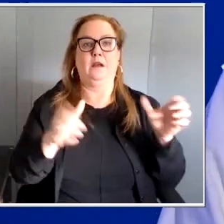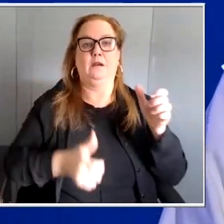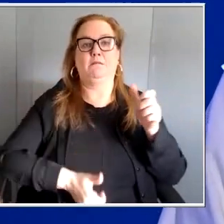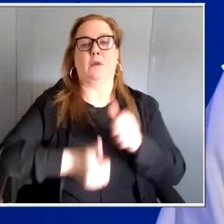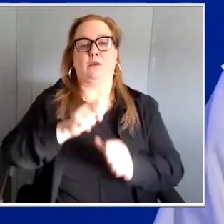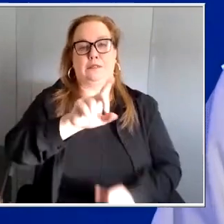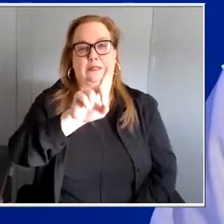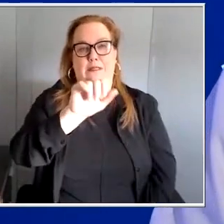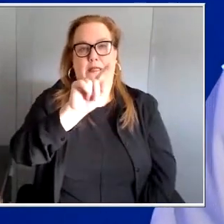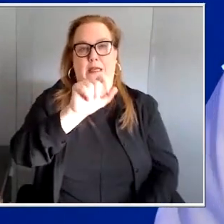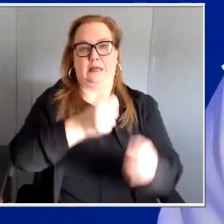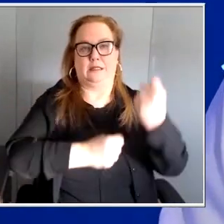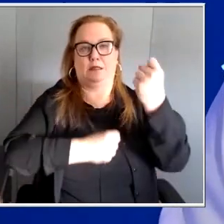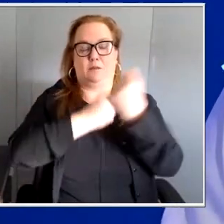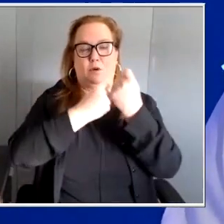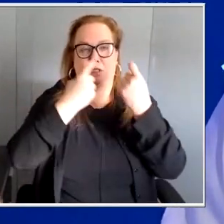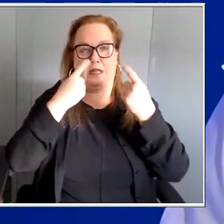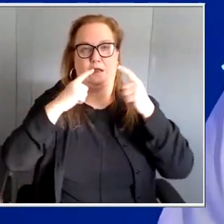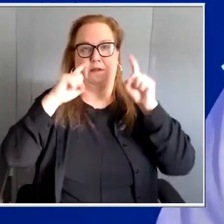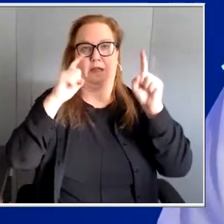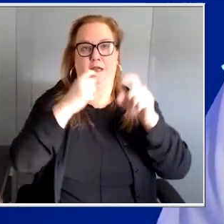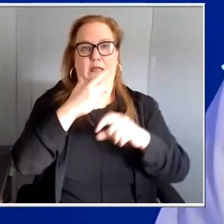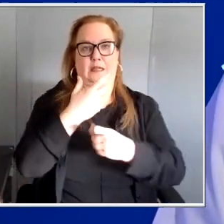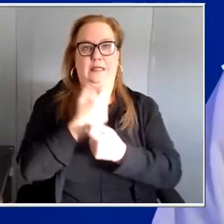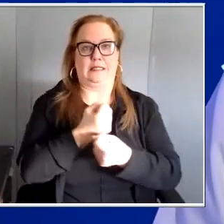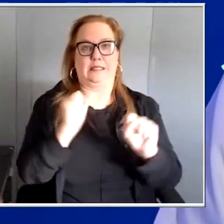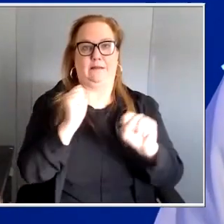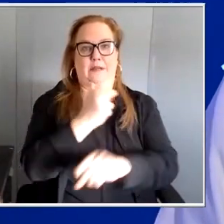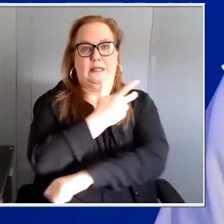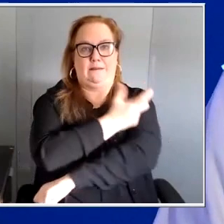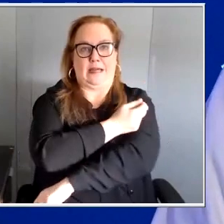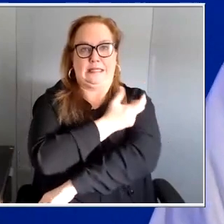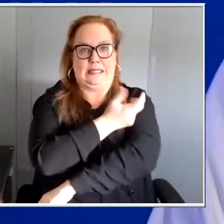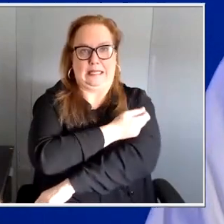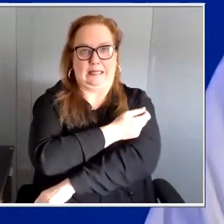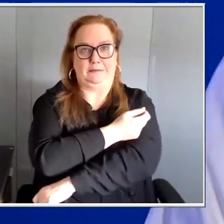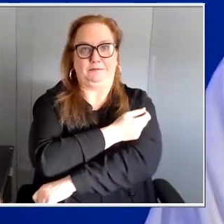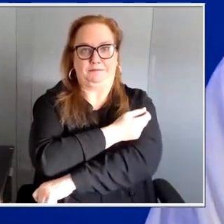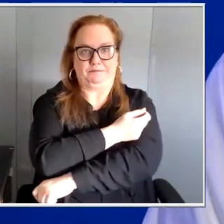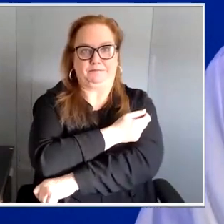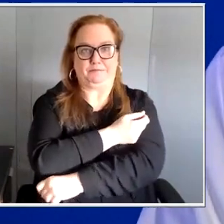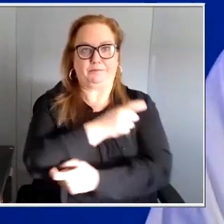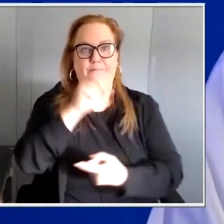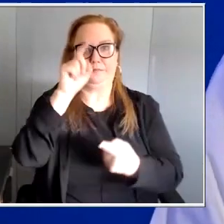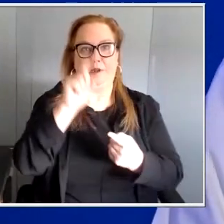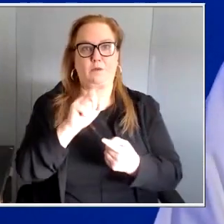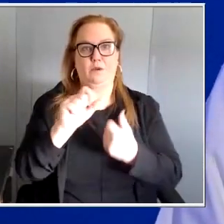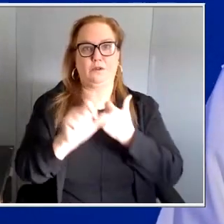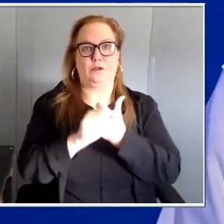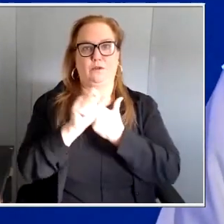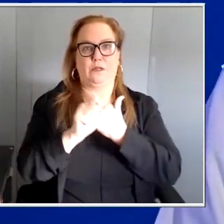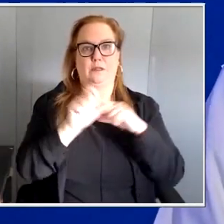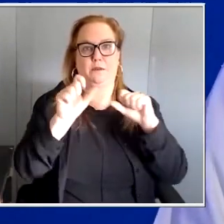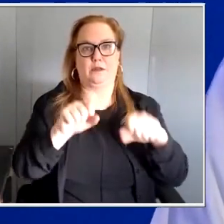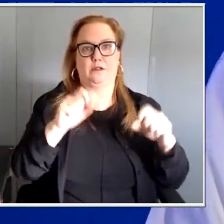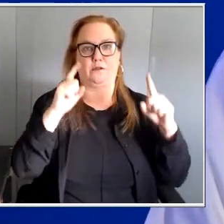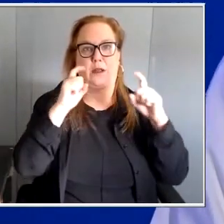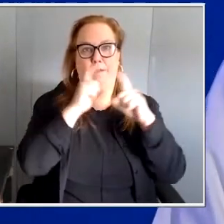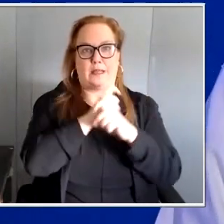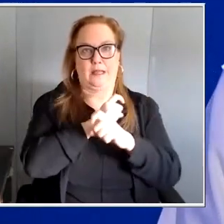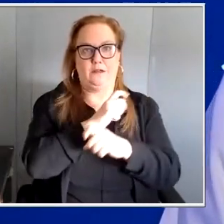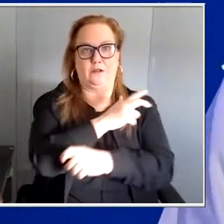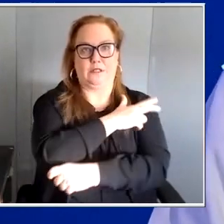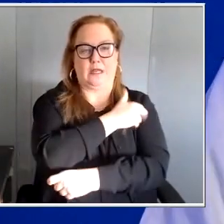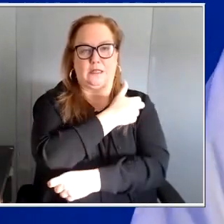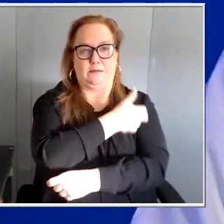to support the efficacy and the safety of the vaccine. And getting the vaccine reduces your risk of potential complications, hospitalizations,